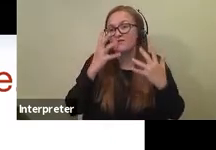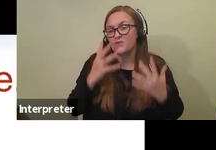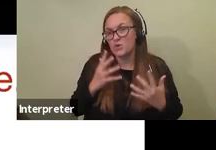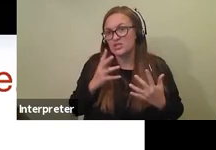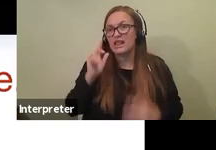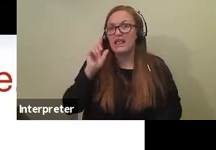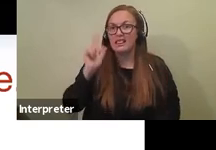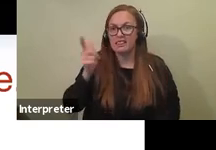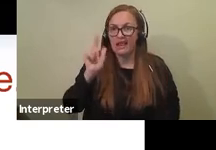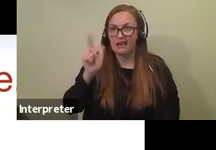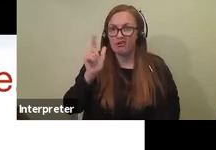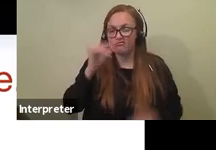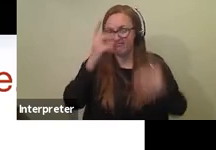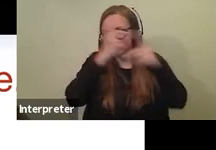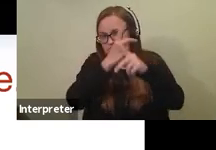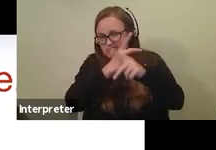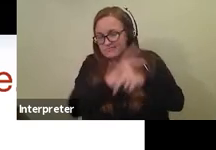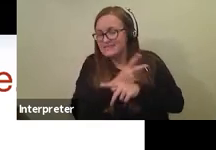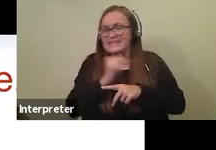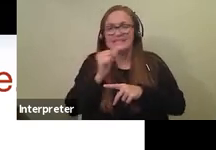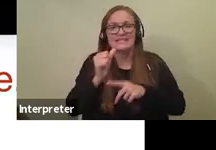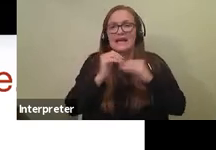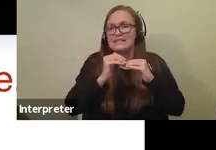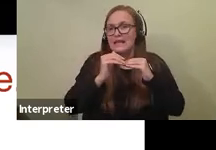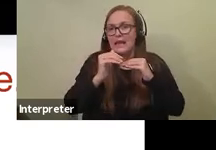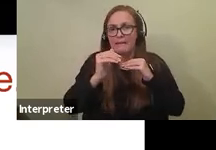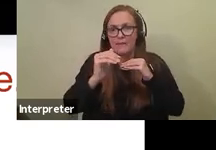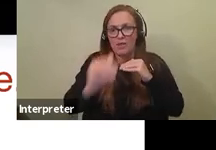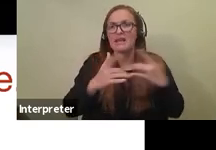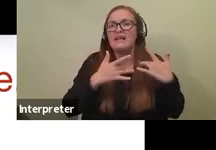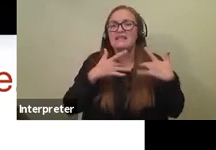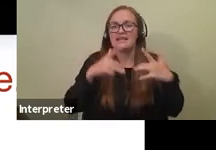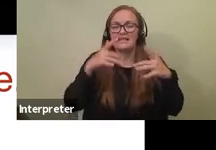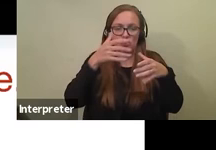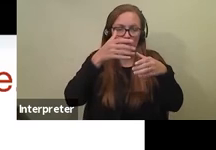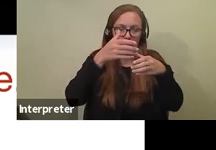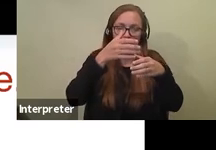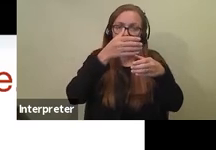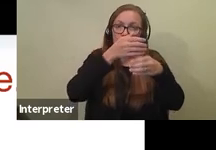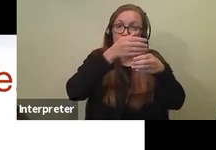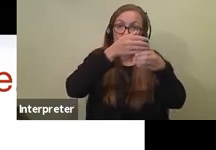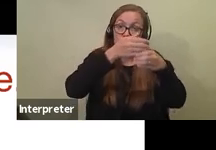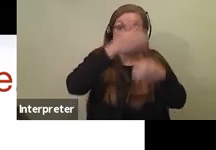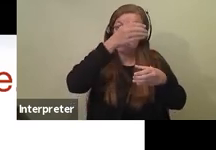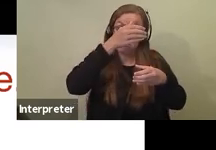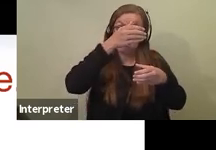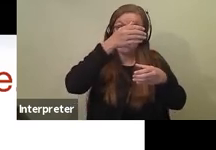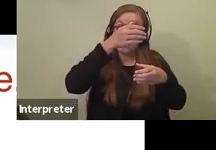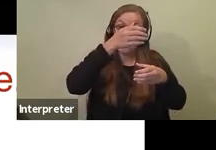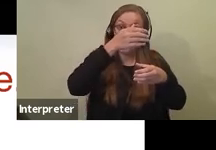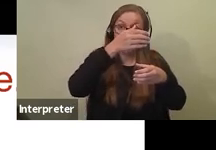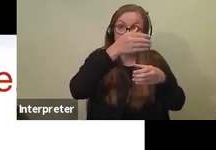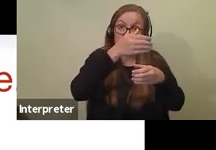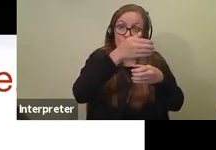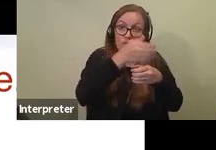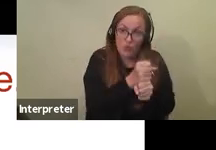later on that they are highly unstable. They tend to pinch themselves off. So even if you could construct one,